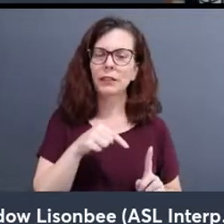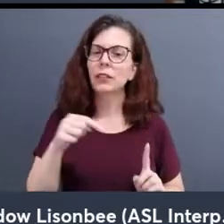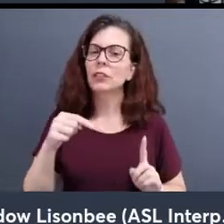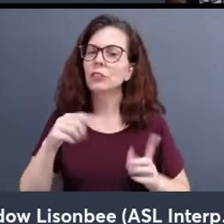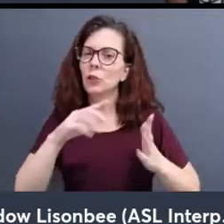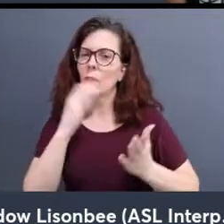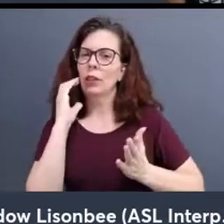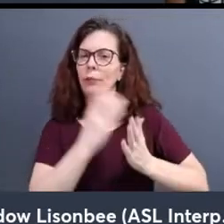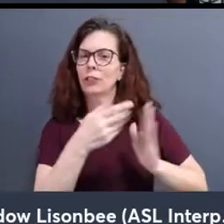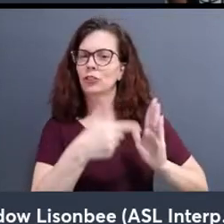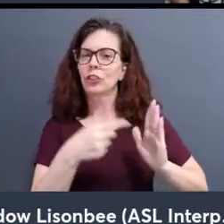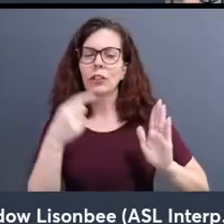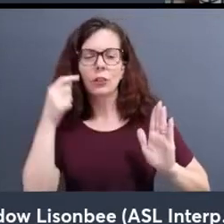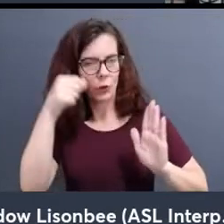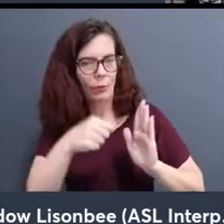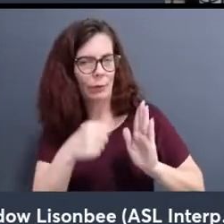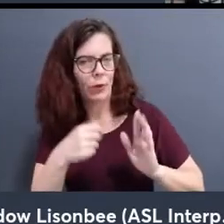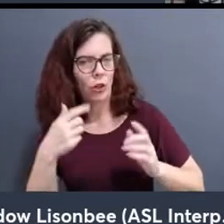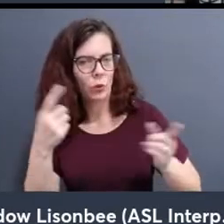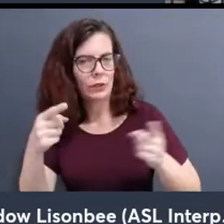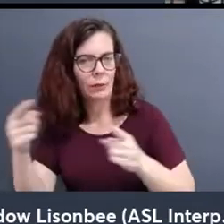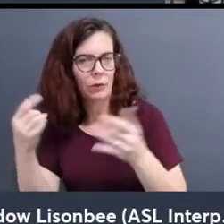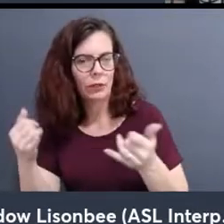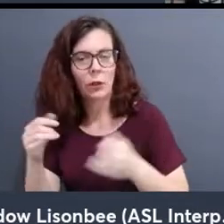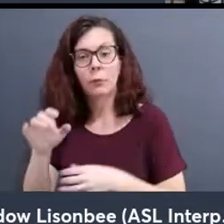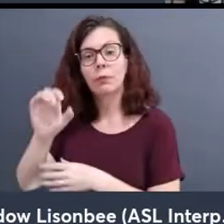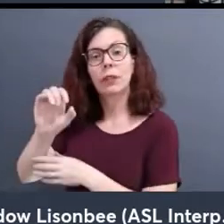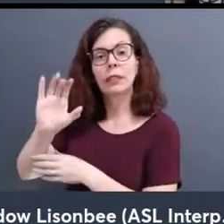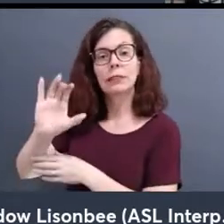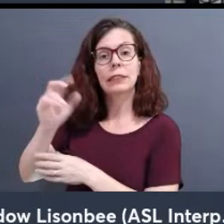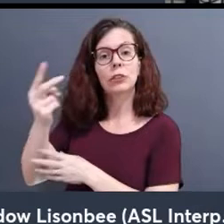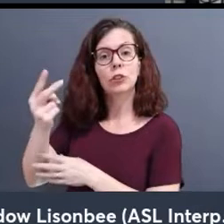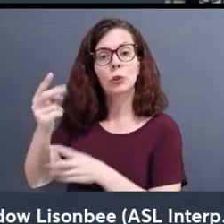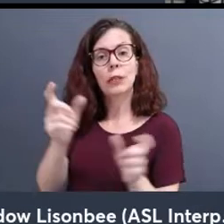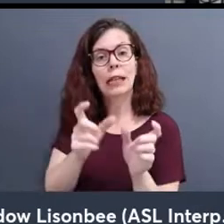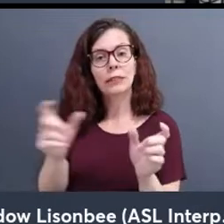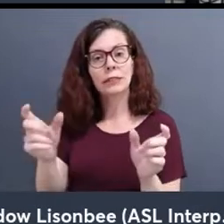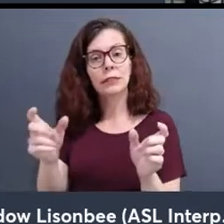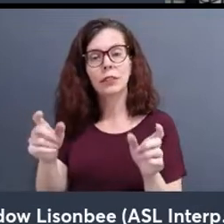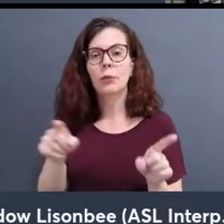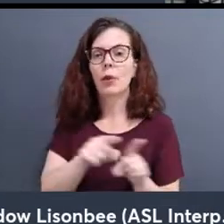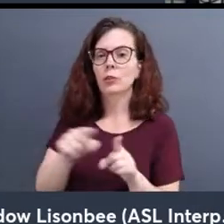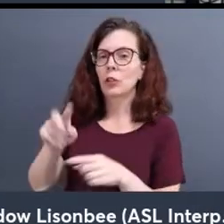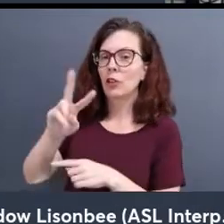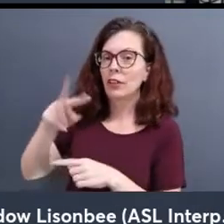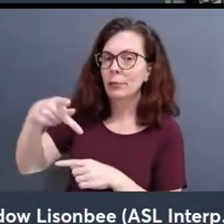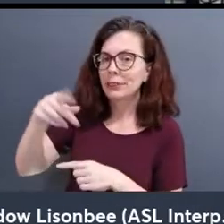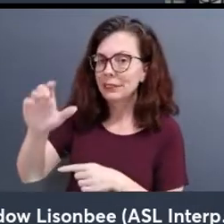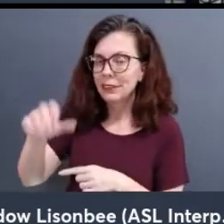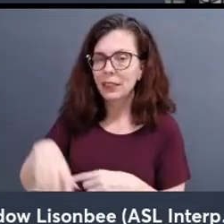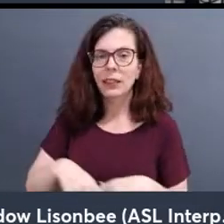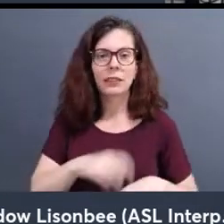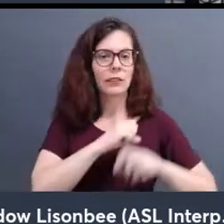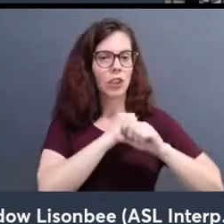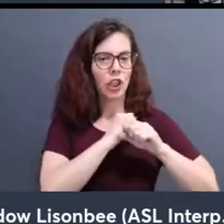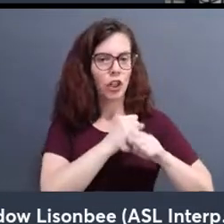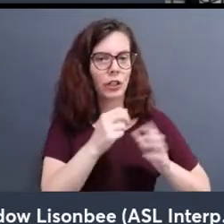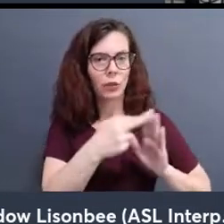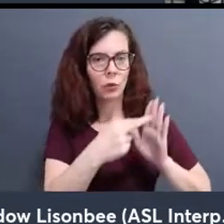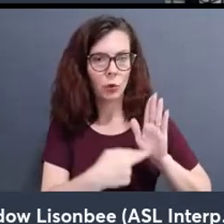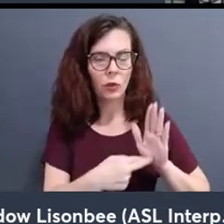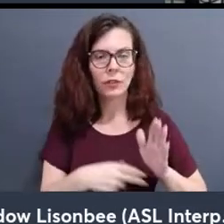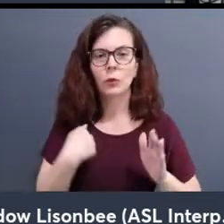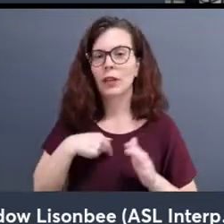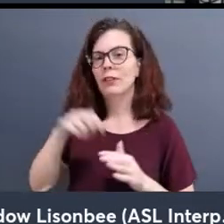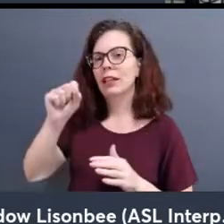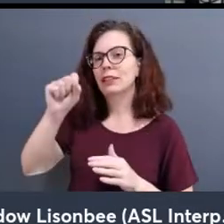remember what's happening. So we have an EC2 instance, right? But we also have VPCs. We have security group rules. We have an